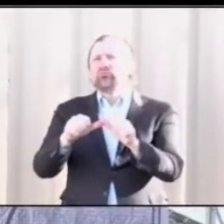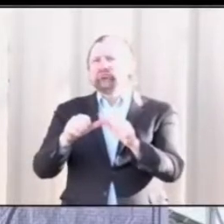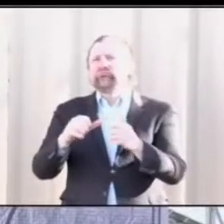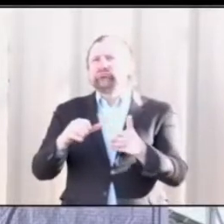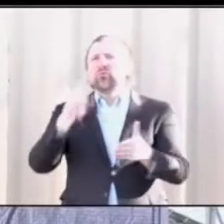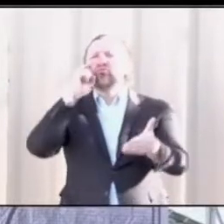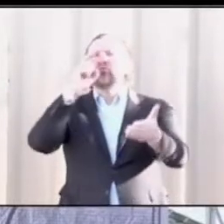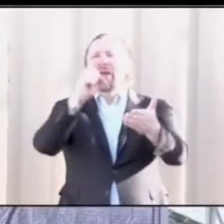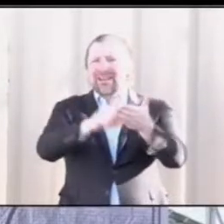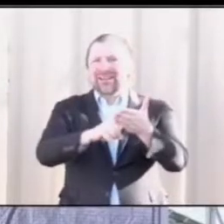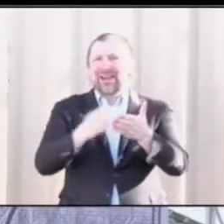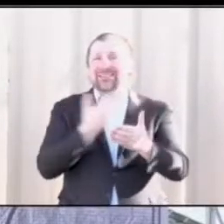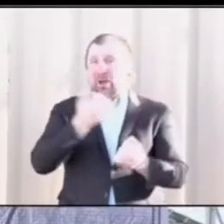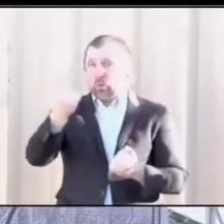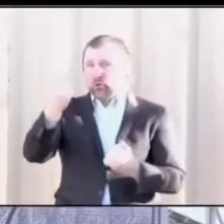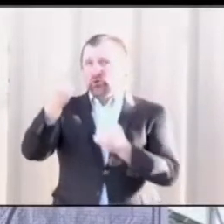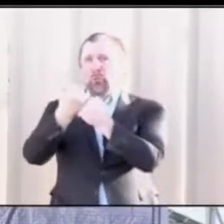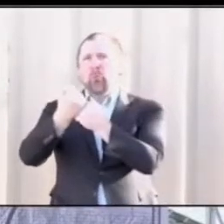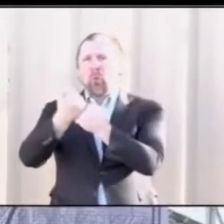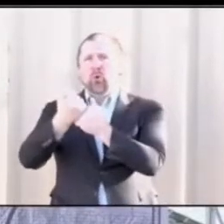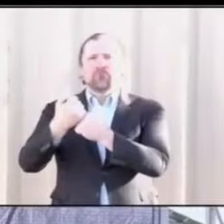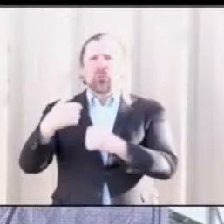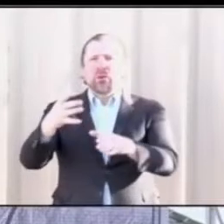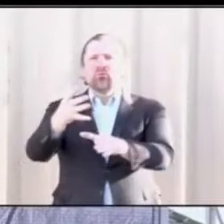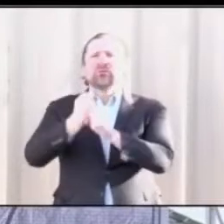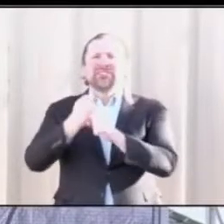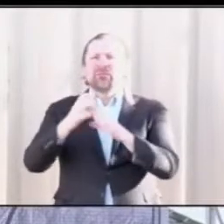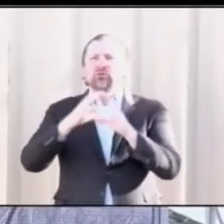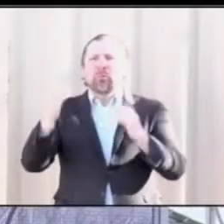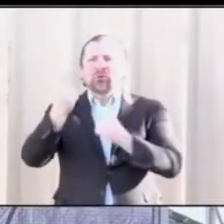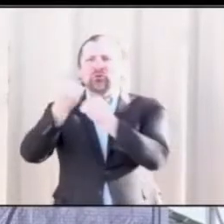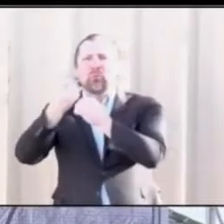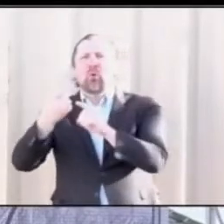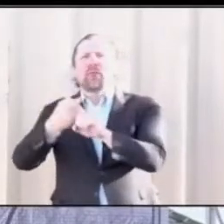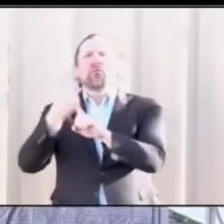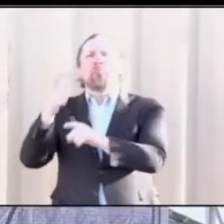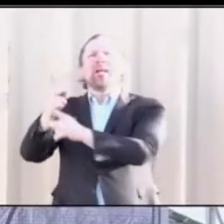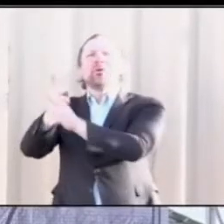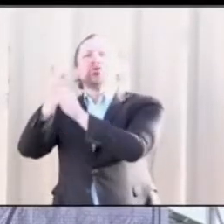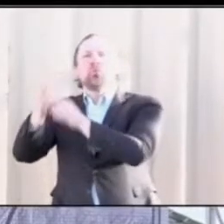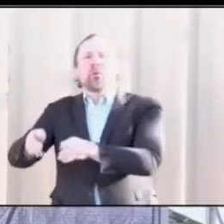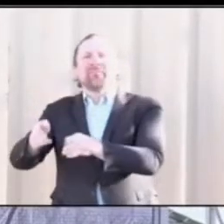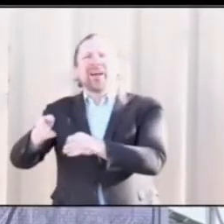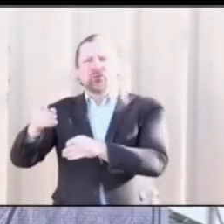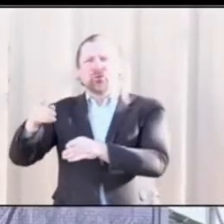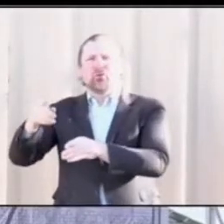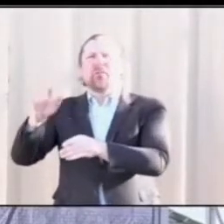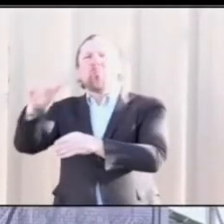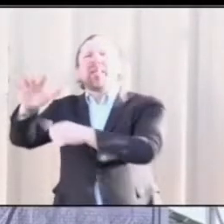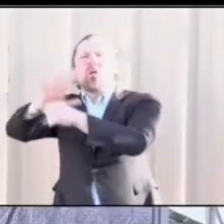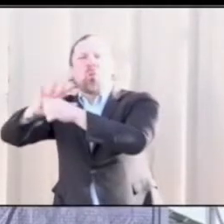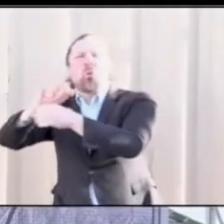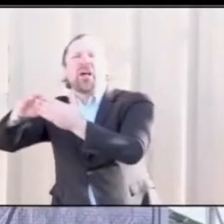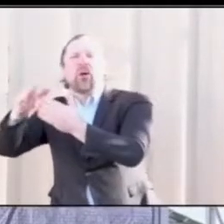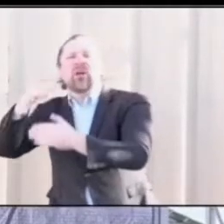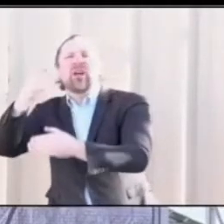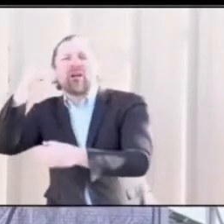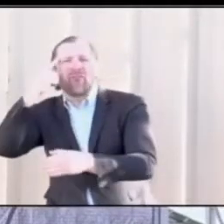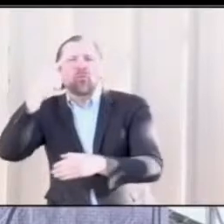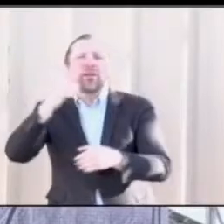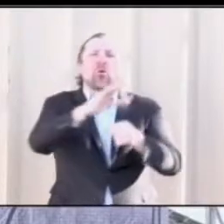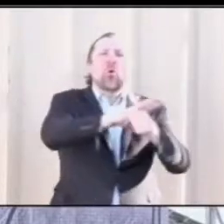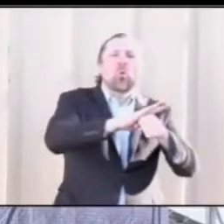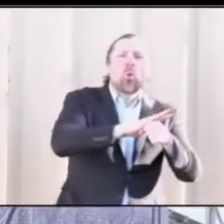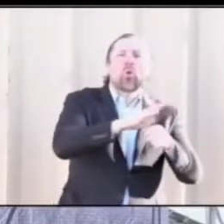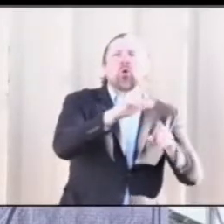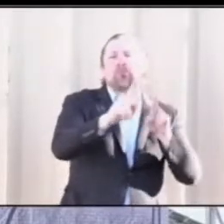recognize just the support that we continue to receive from Supervisor Lindsay Horath, all city, state, and local officials, and